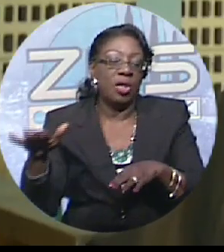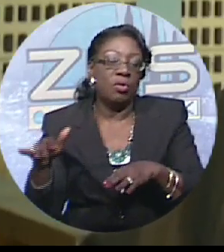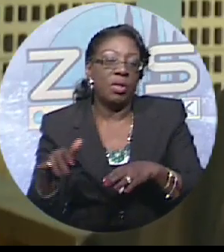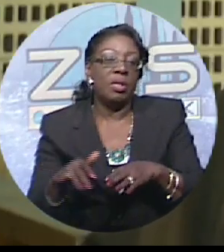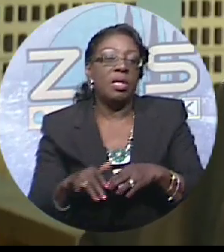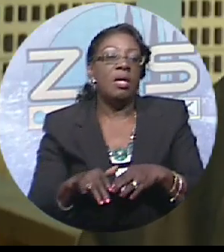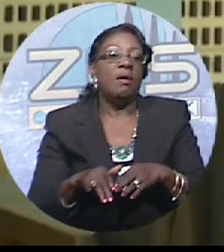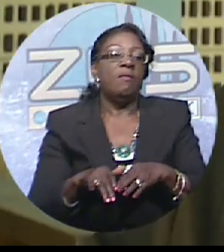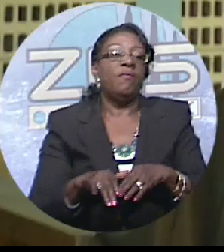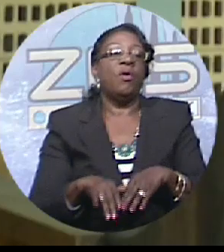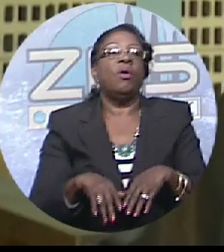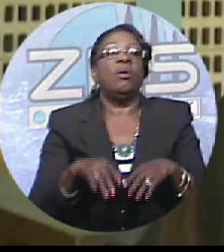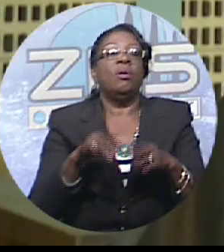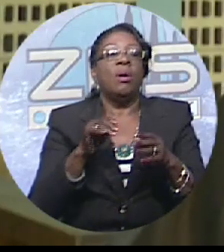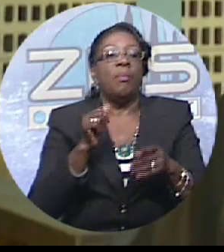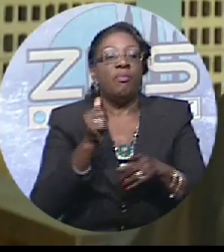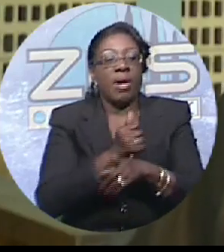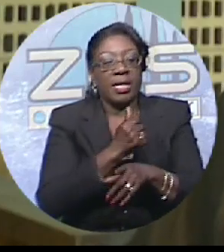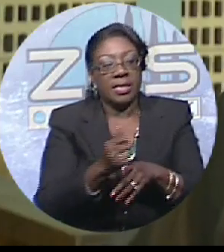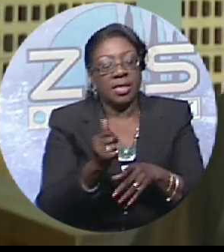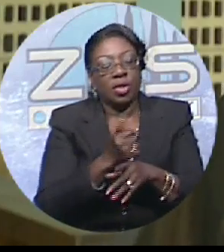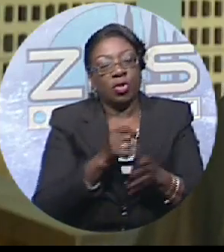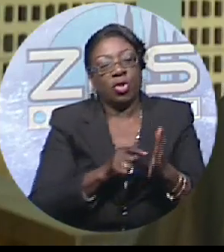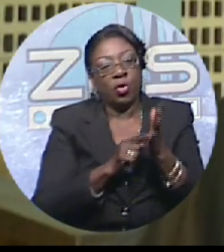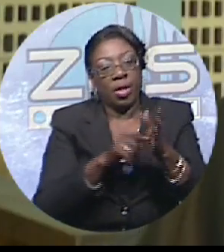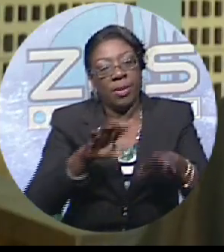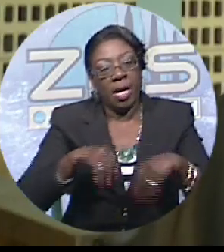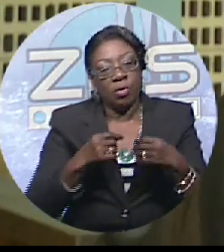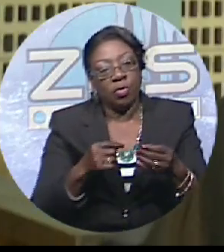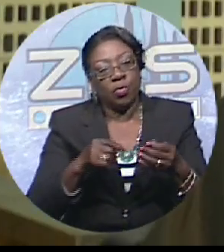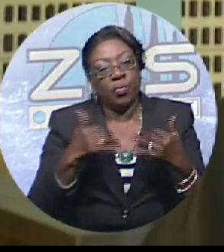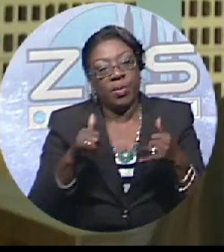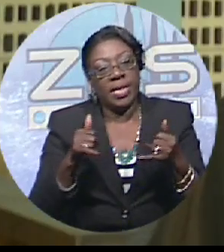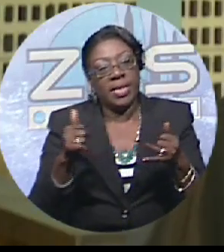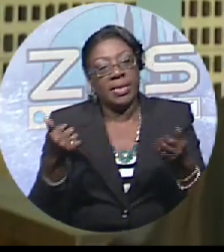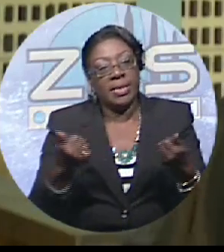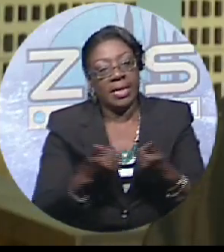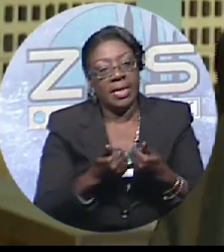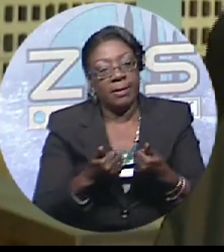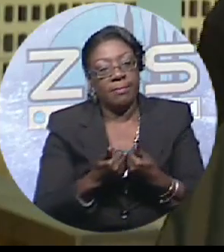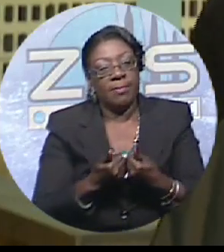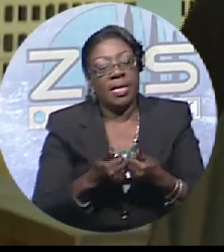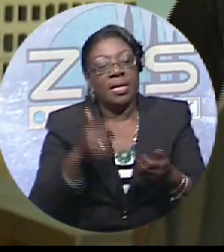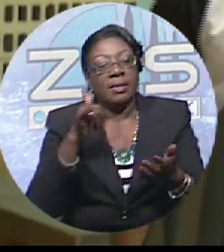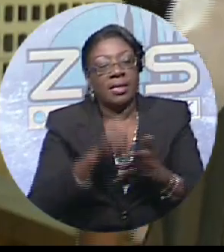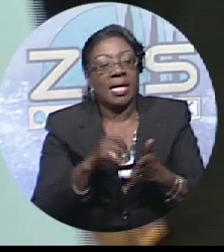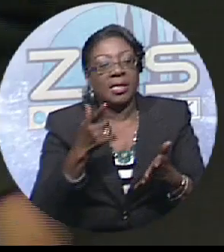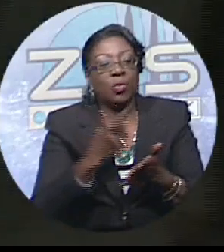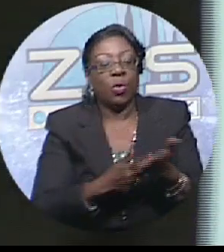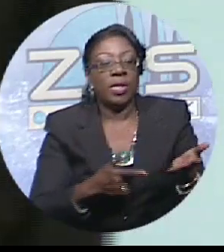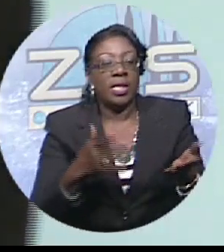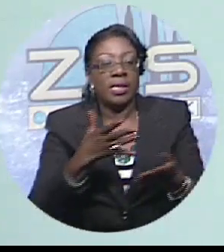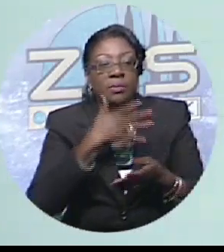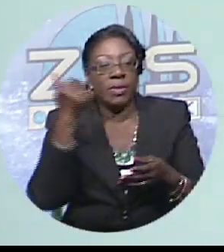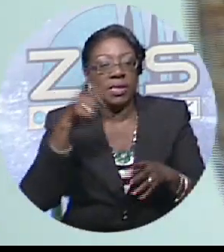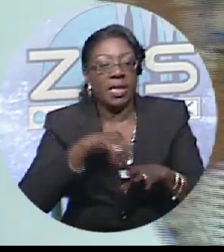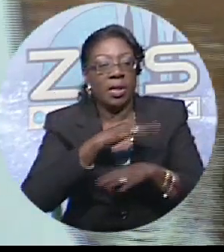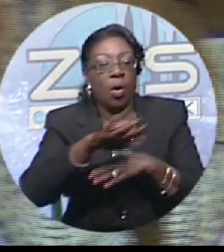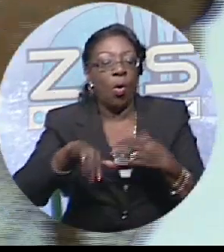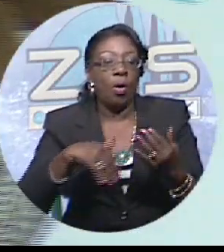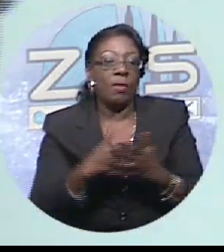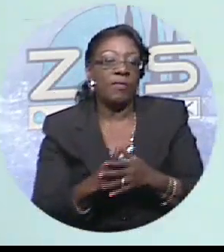and from 3 to 6 so we can teach them the fundamentals of the game because that's what's lacking in all these teams. And